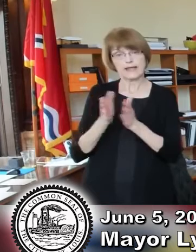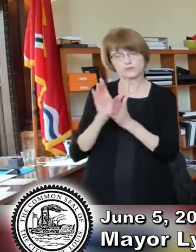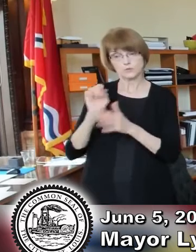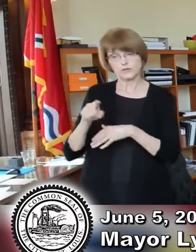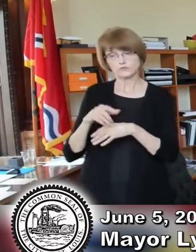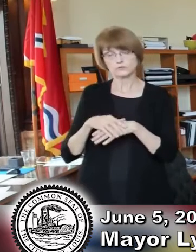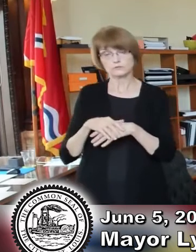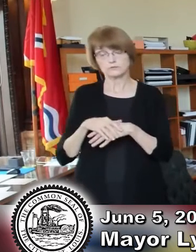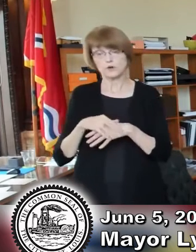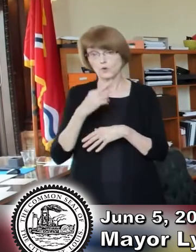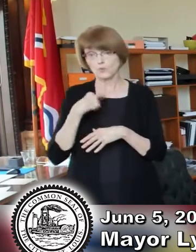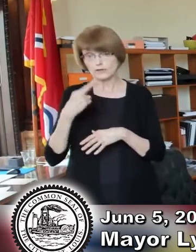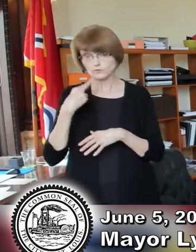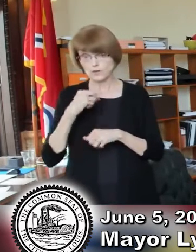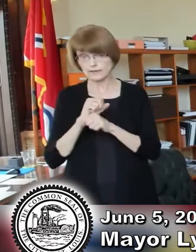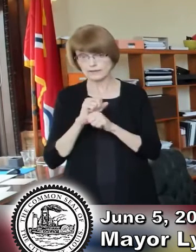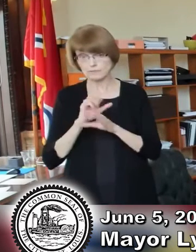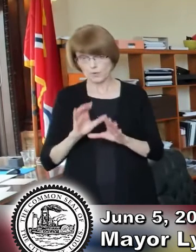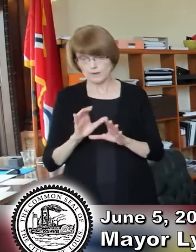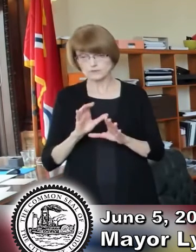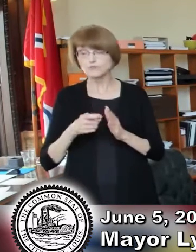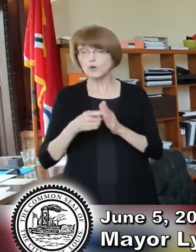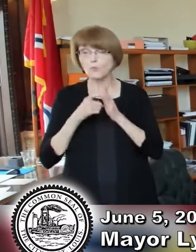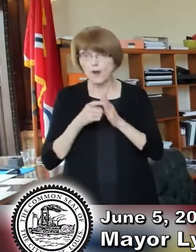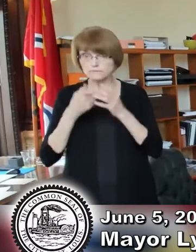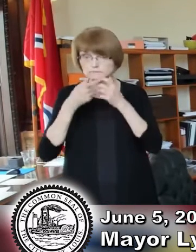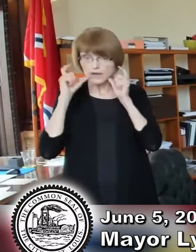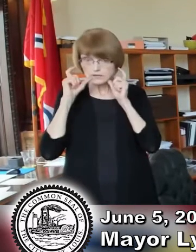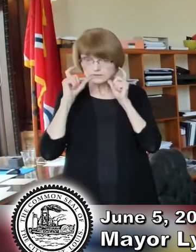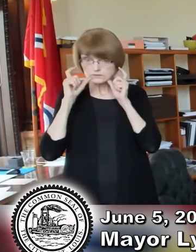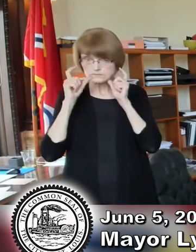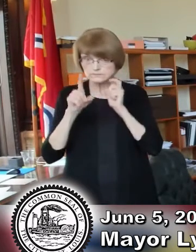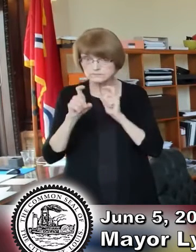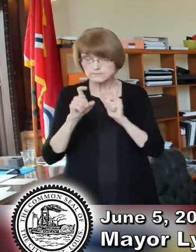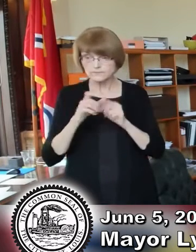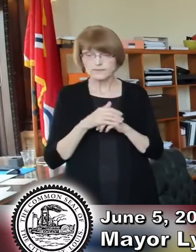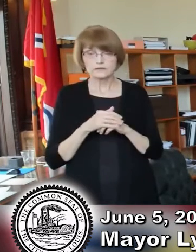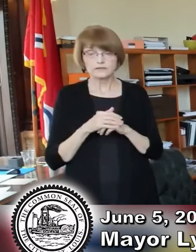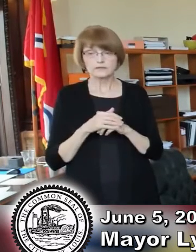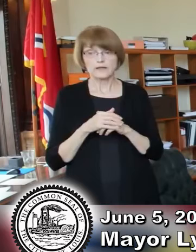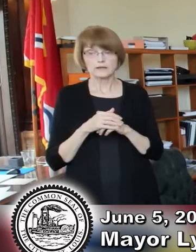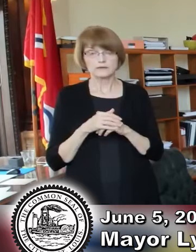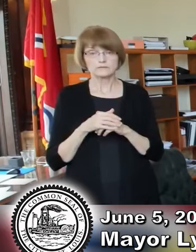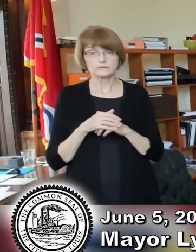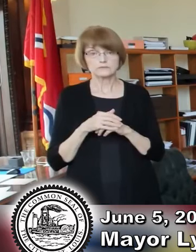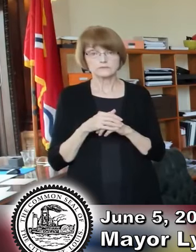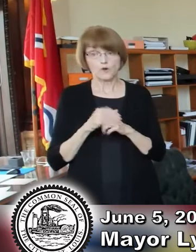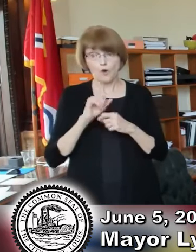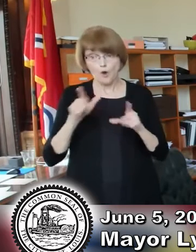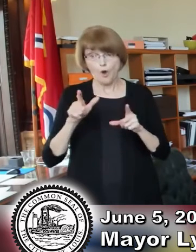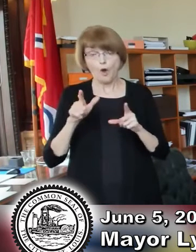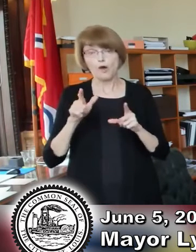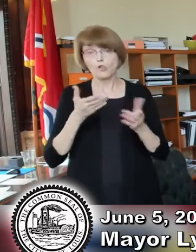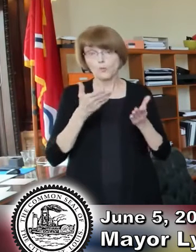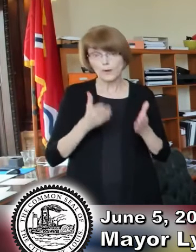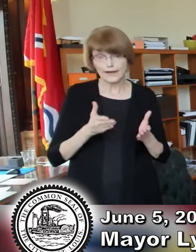to wear masks? Is it specific like waiters but not for cooks?